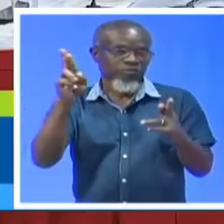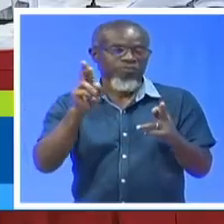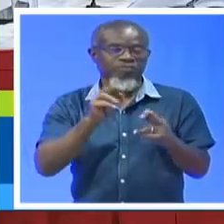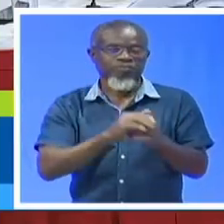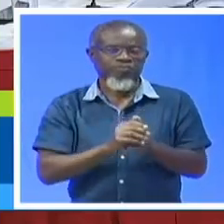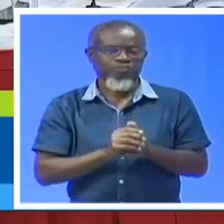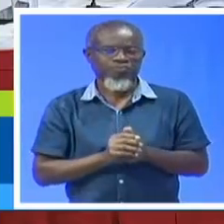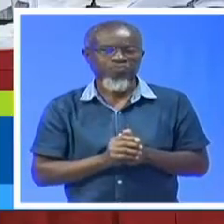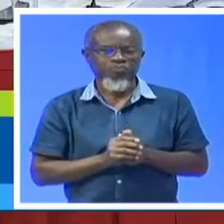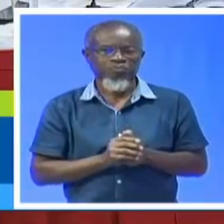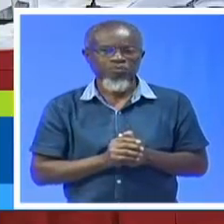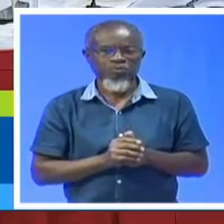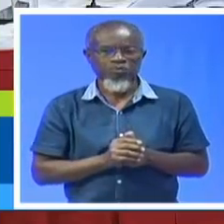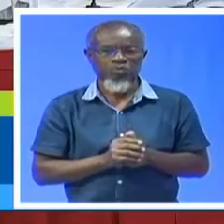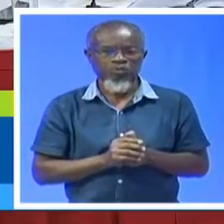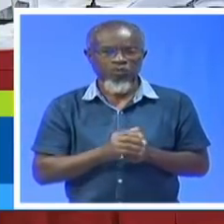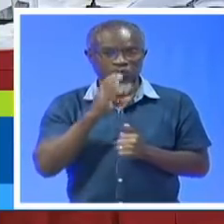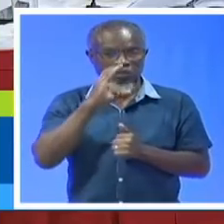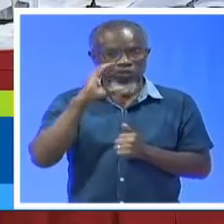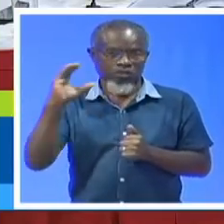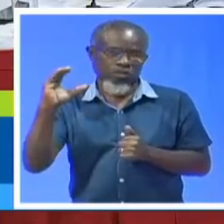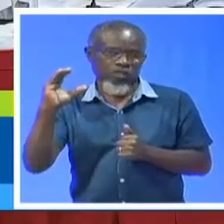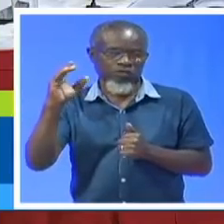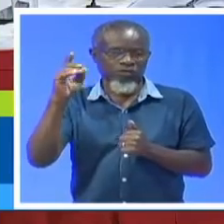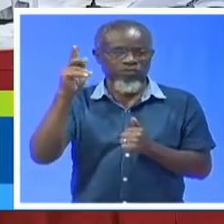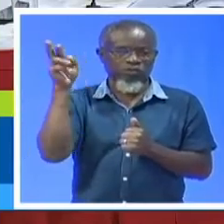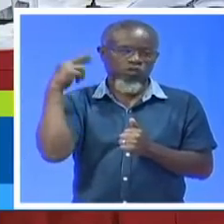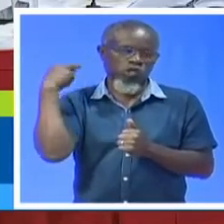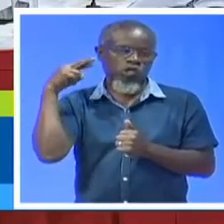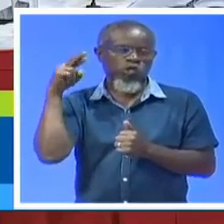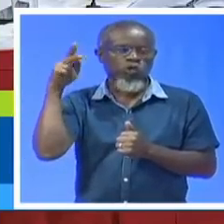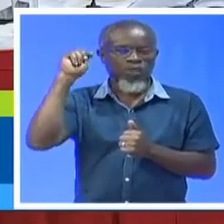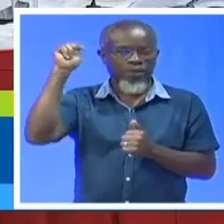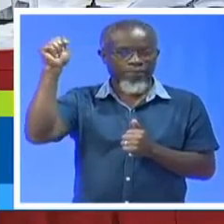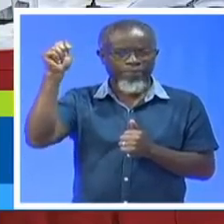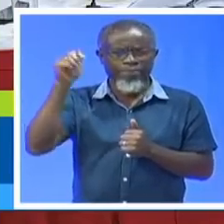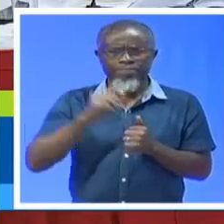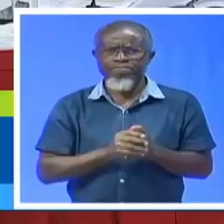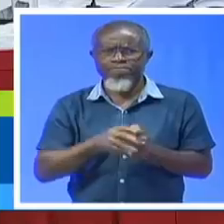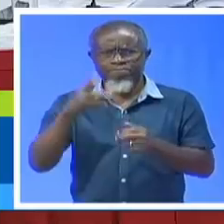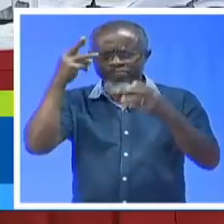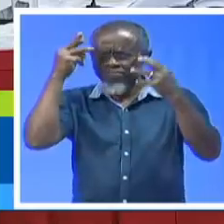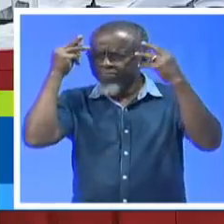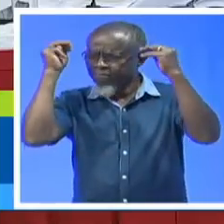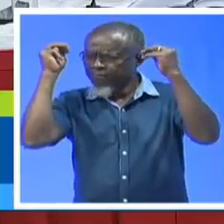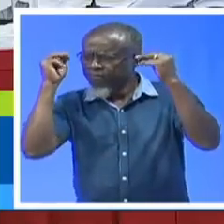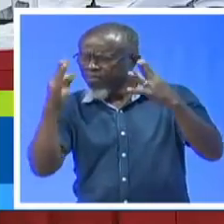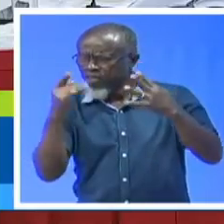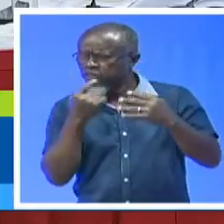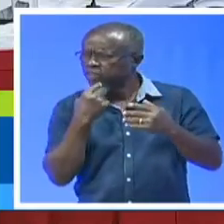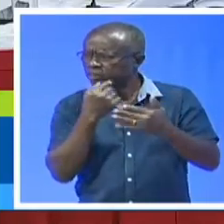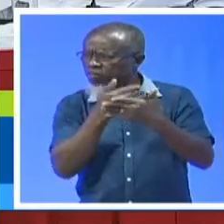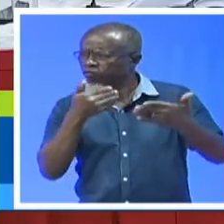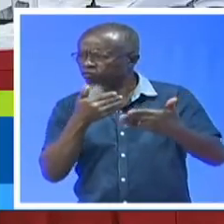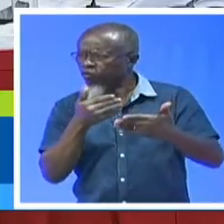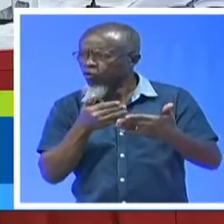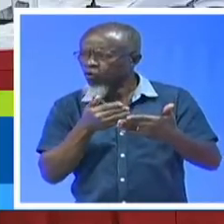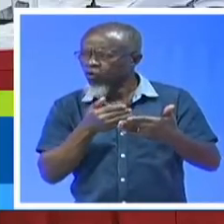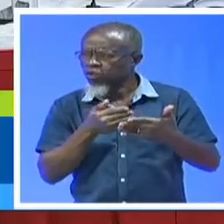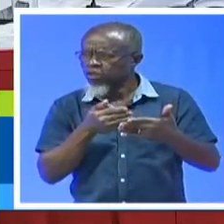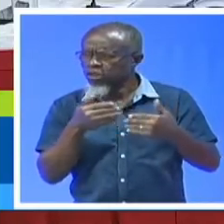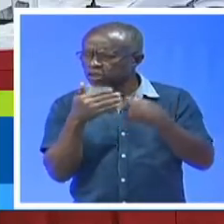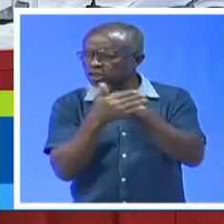Yes, good morning. Clayton Clark, Radio Tamarin. Mr. Minister, you announced earlier this week that the country is